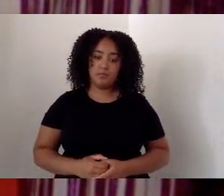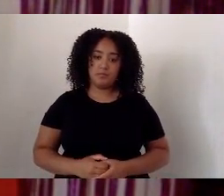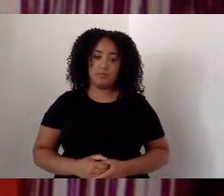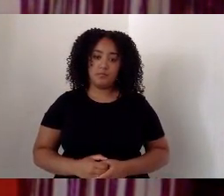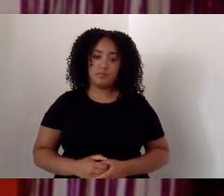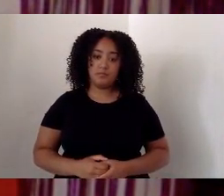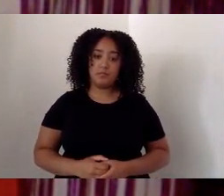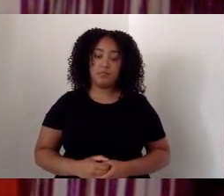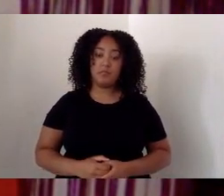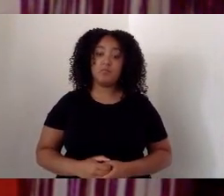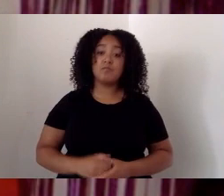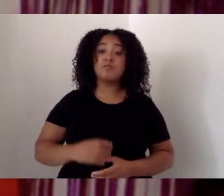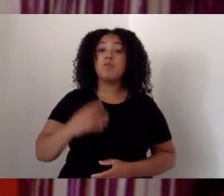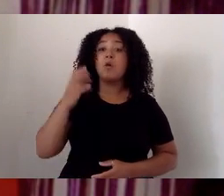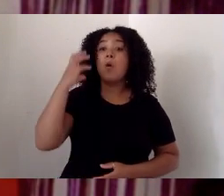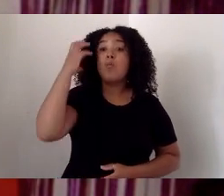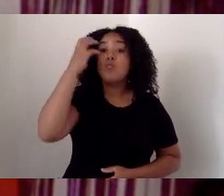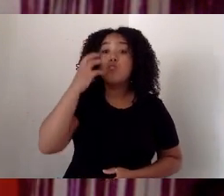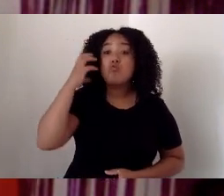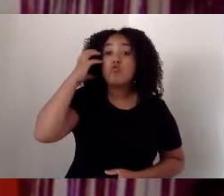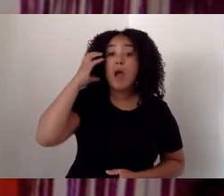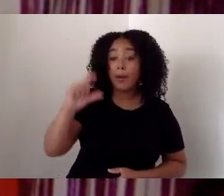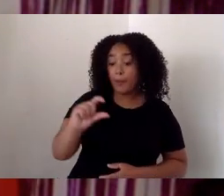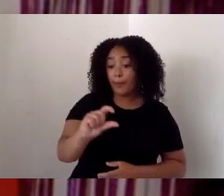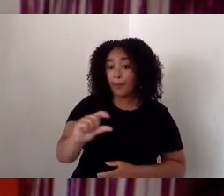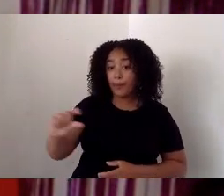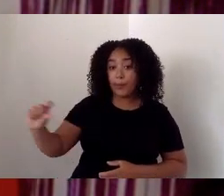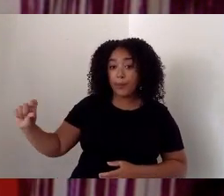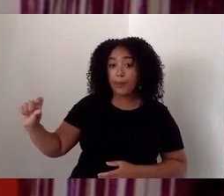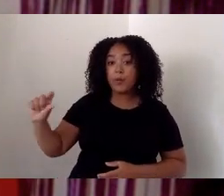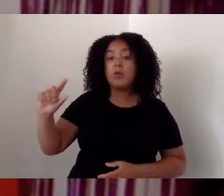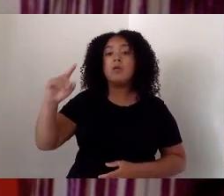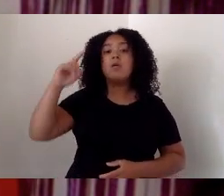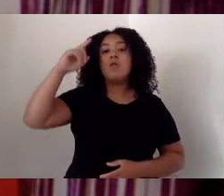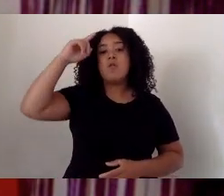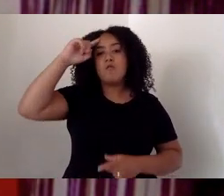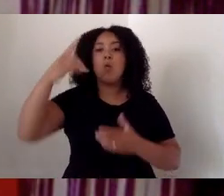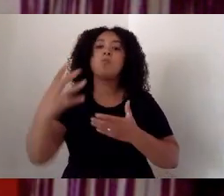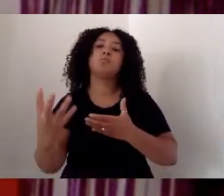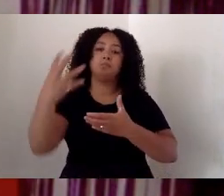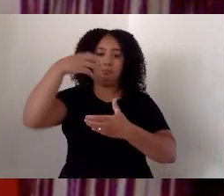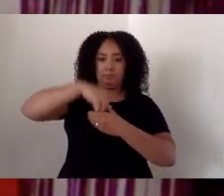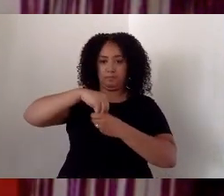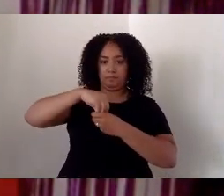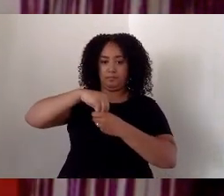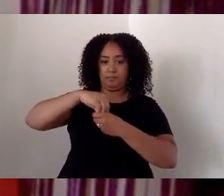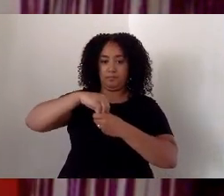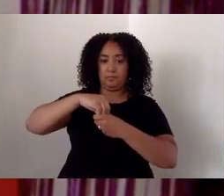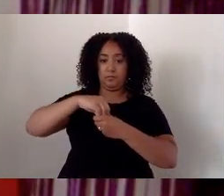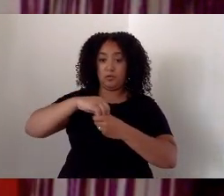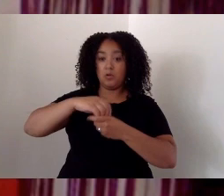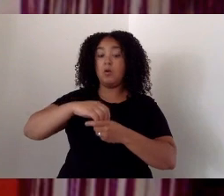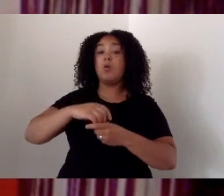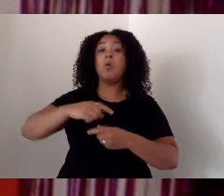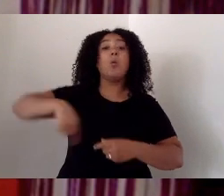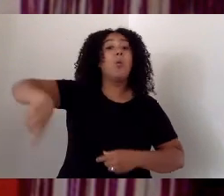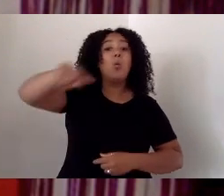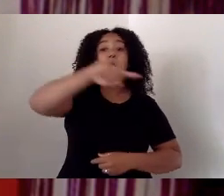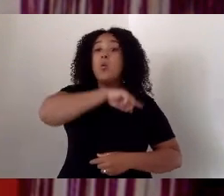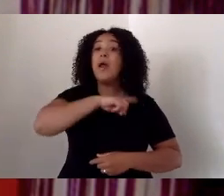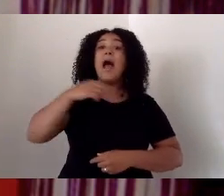Brown is for inclusivity, and to remember that we all have the keys to unlock the chains that hold others